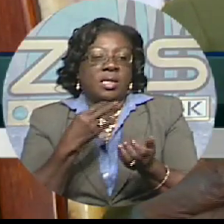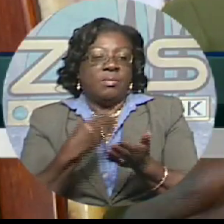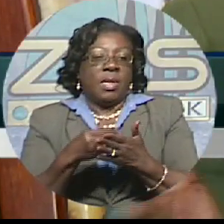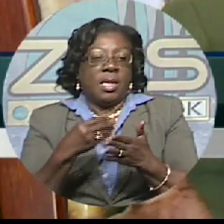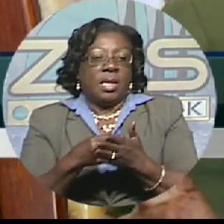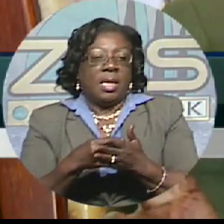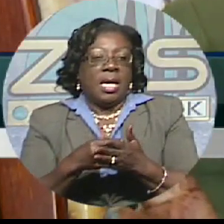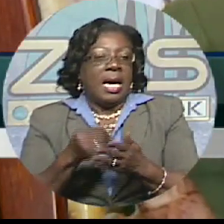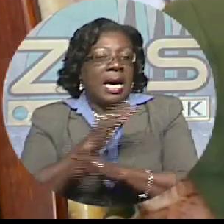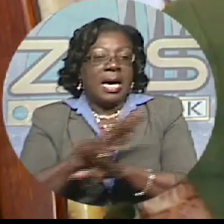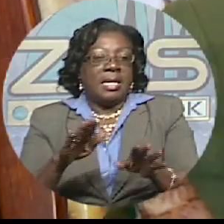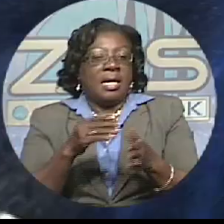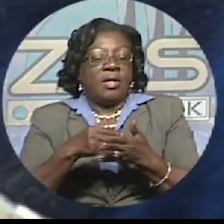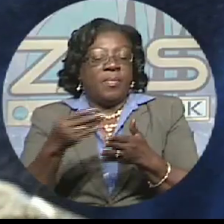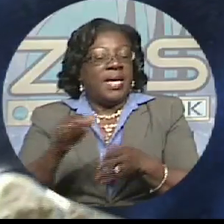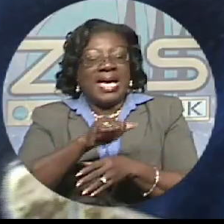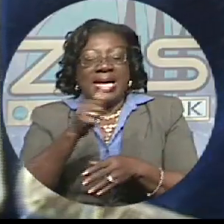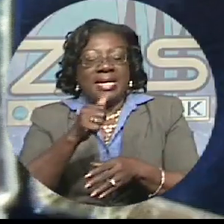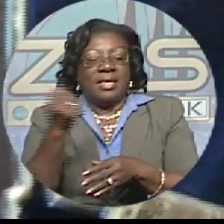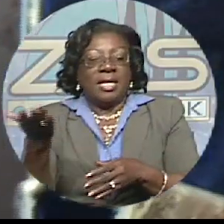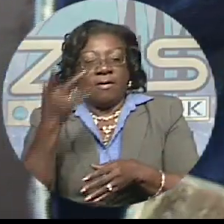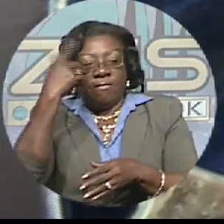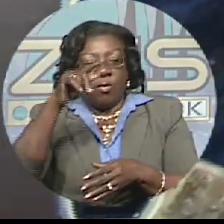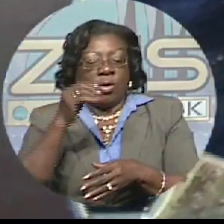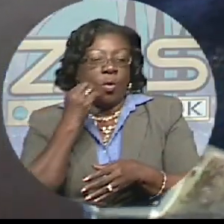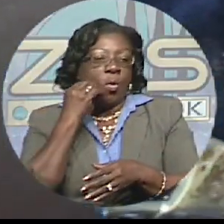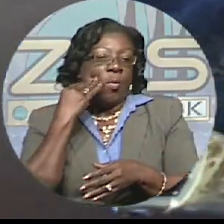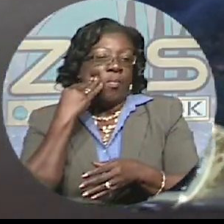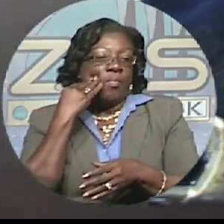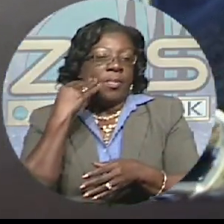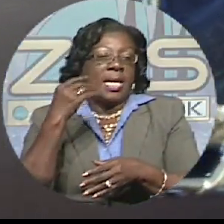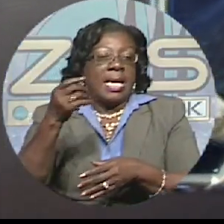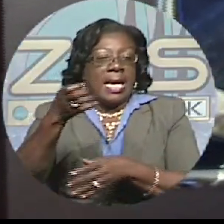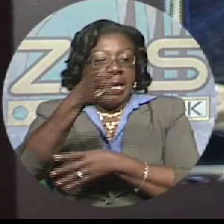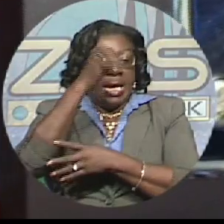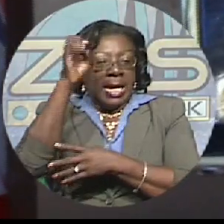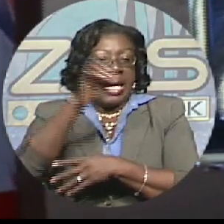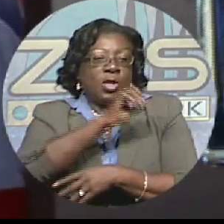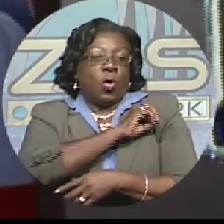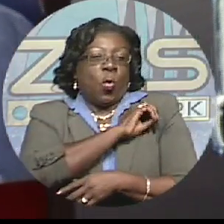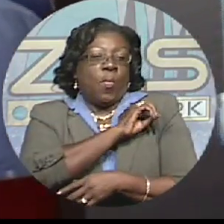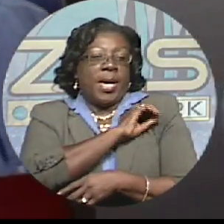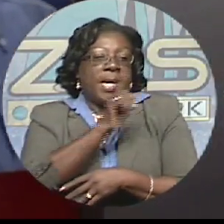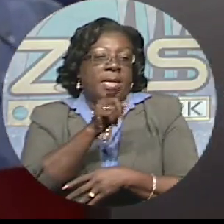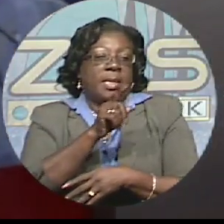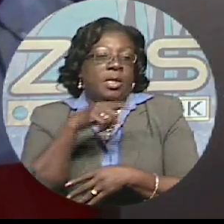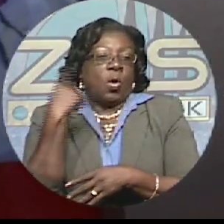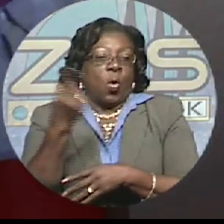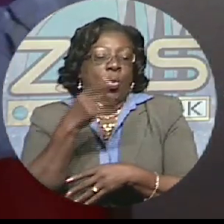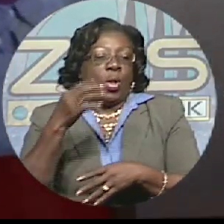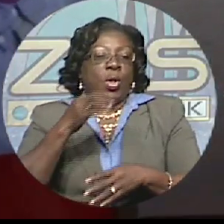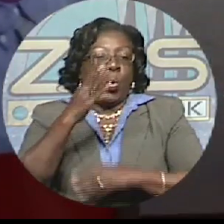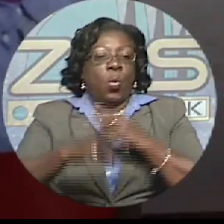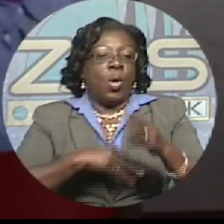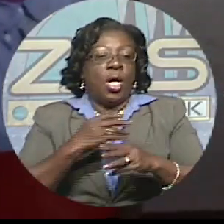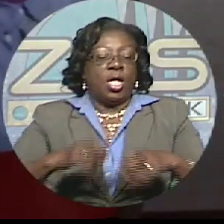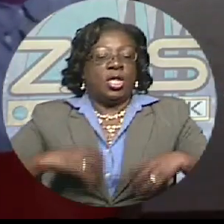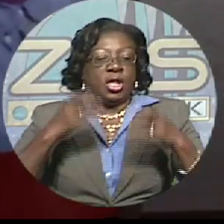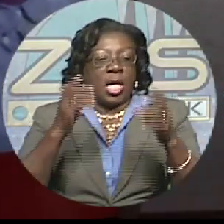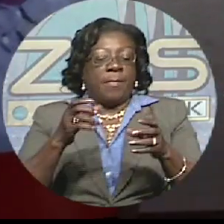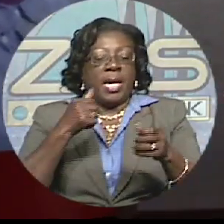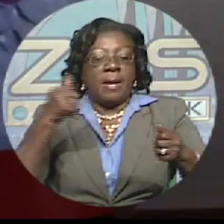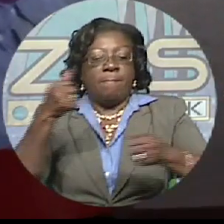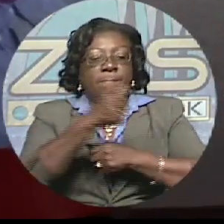I didn't have to pay nothing for it. Elijah Obed, a legend in Bahamian sports and still the only world champion to date. For ZNS